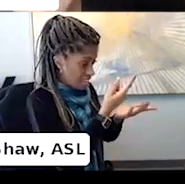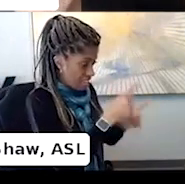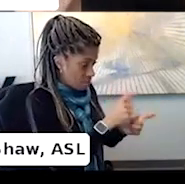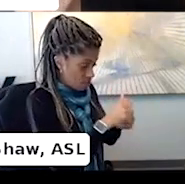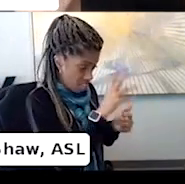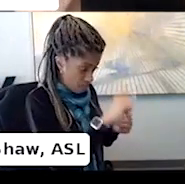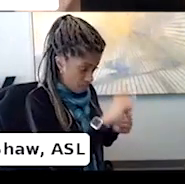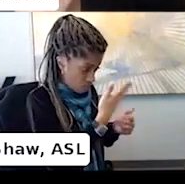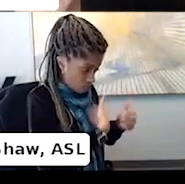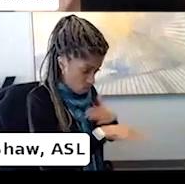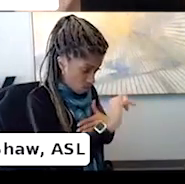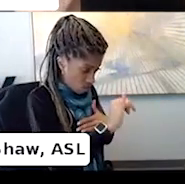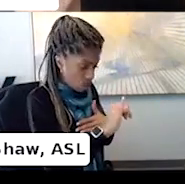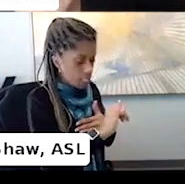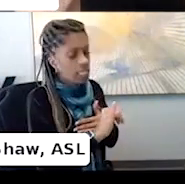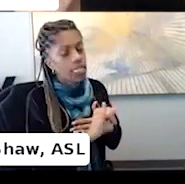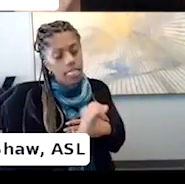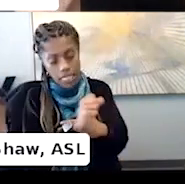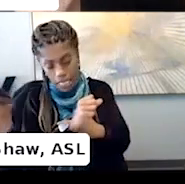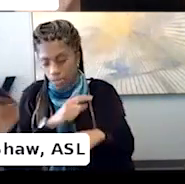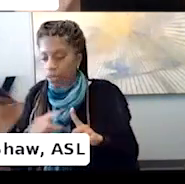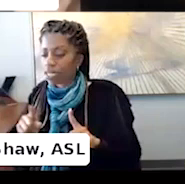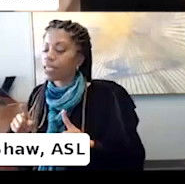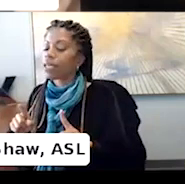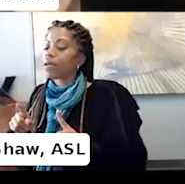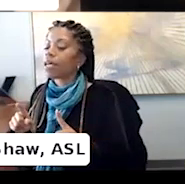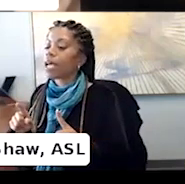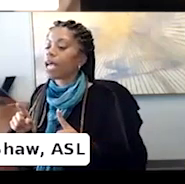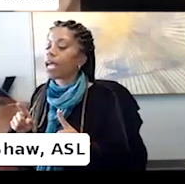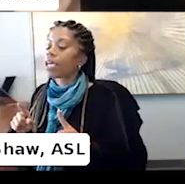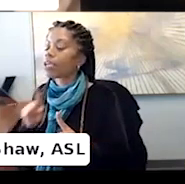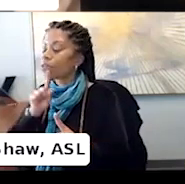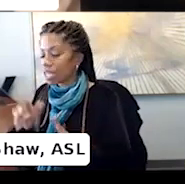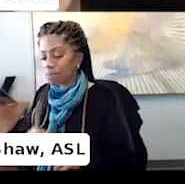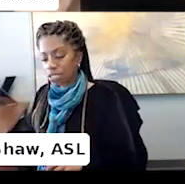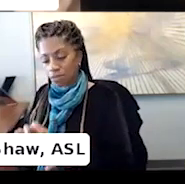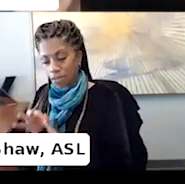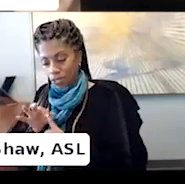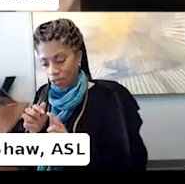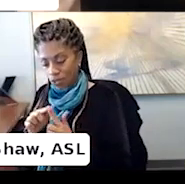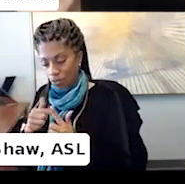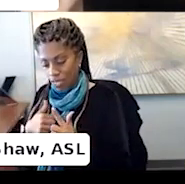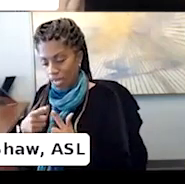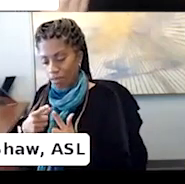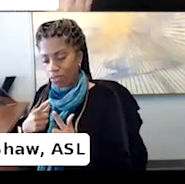but you were just so incredibly special to me. And I'm so lucky to have you as my son.